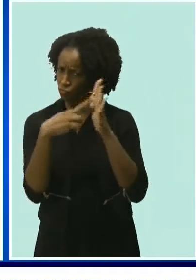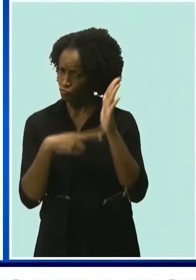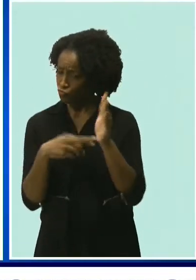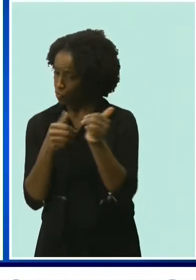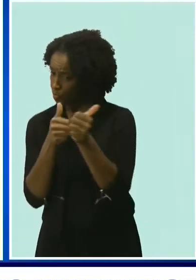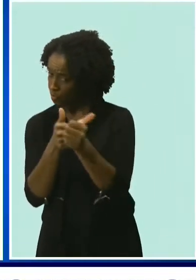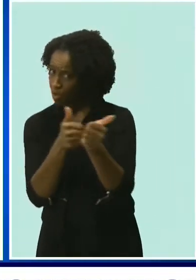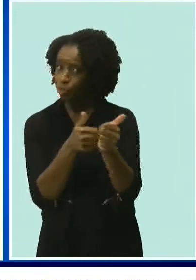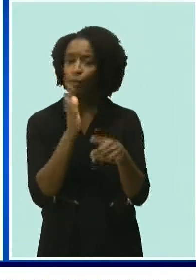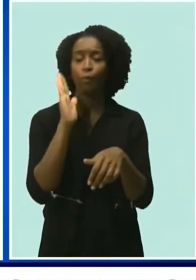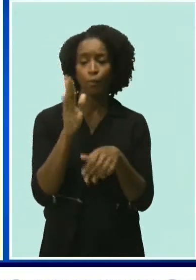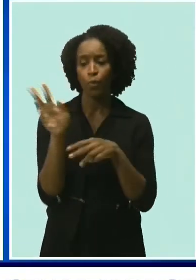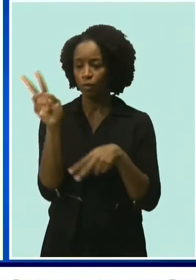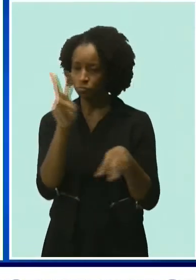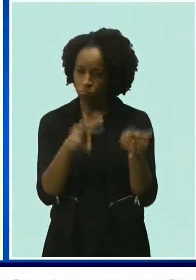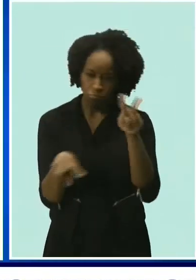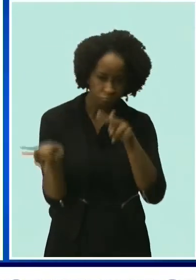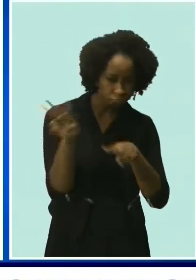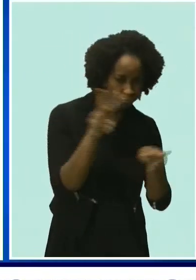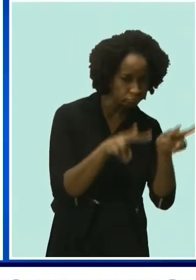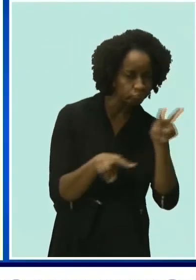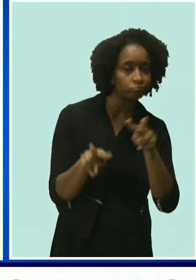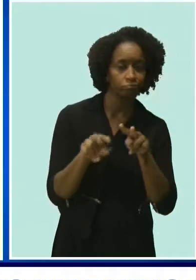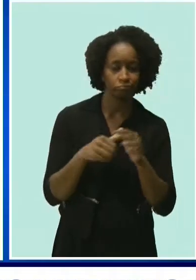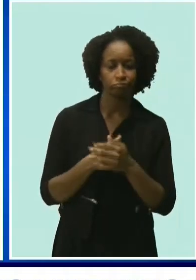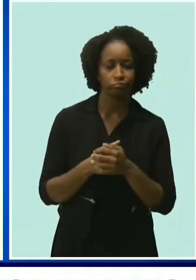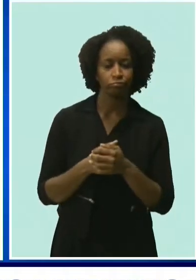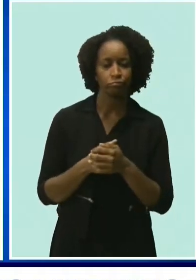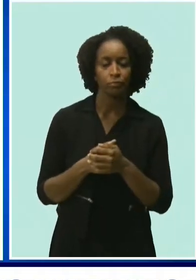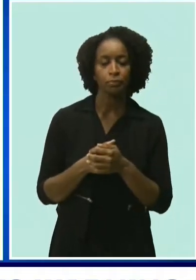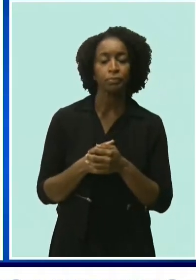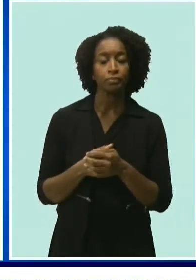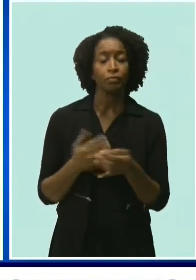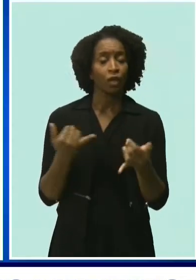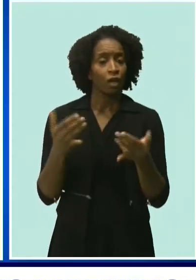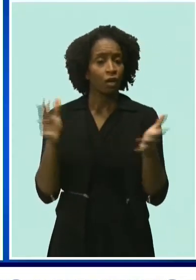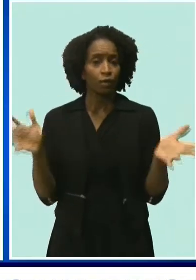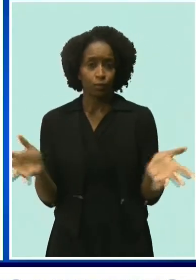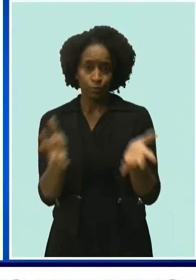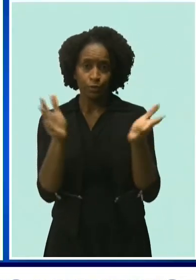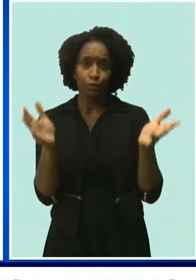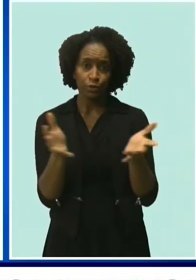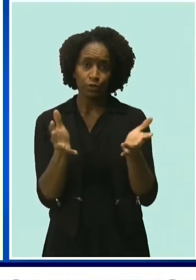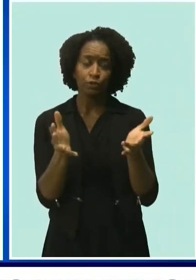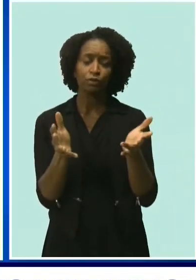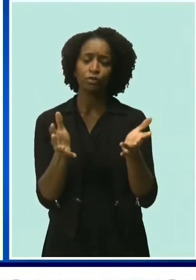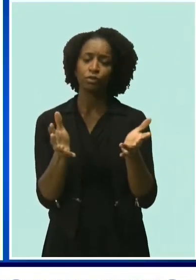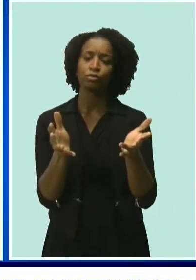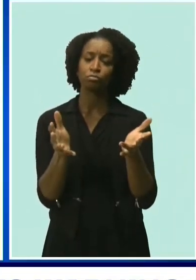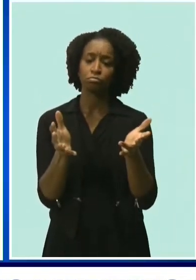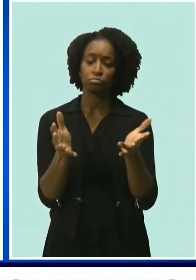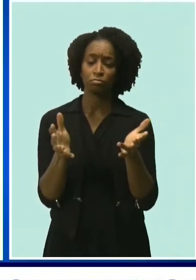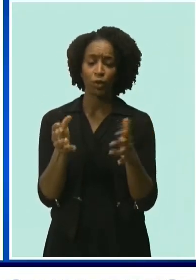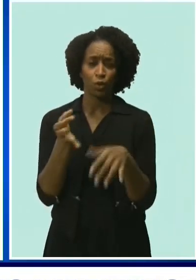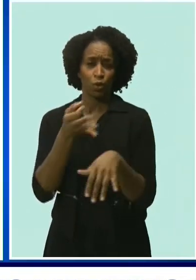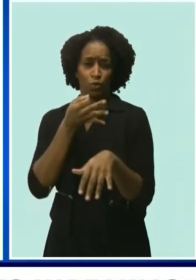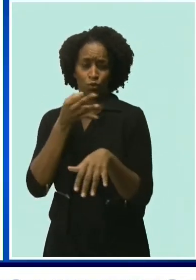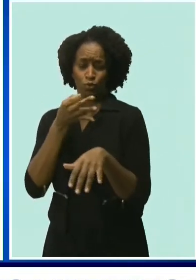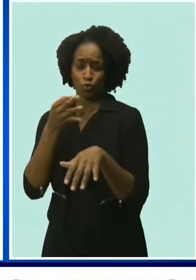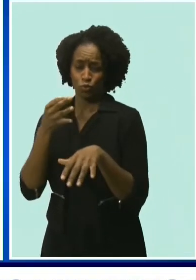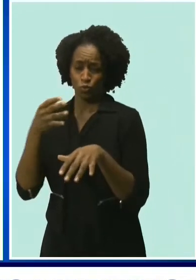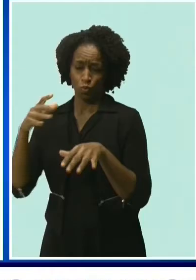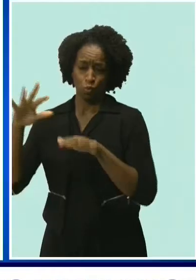to the protocols. I take this opportunity to urge all Barbadians to complete their preparations for the impending weather and